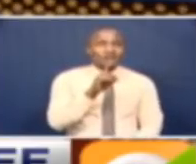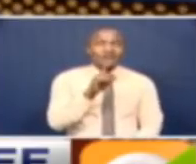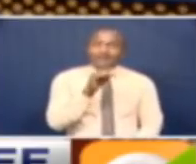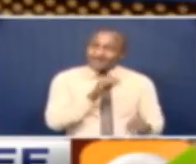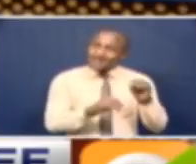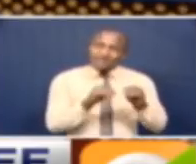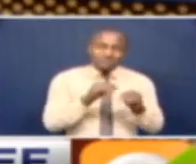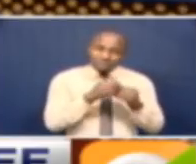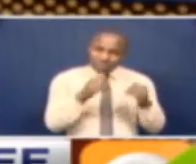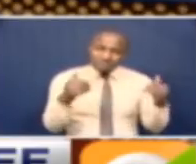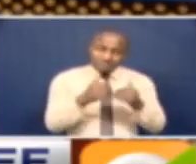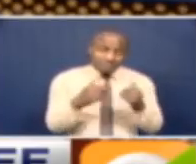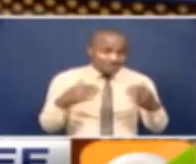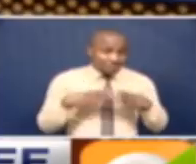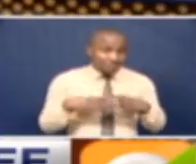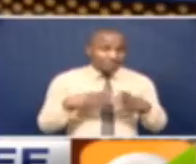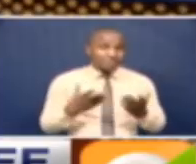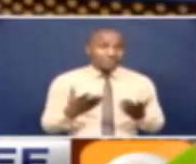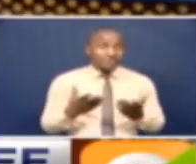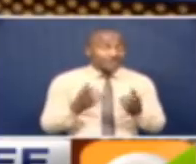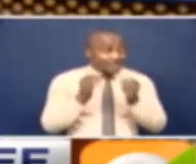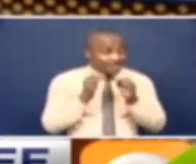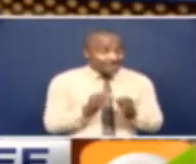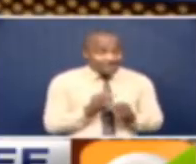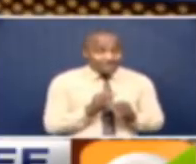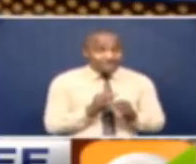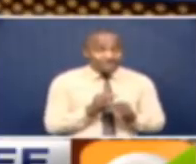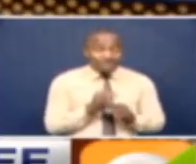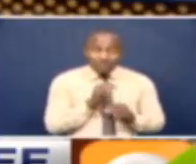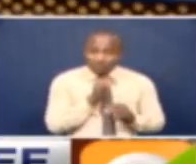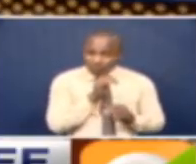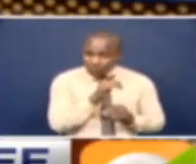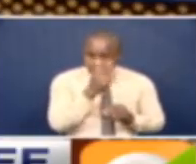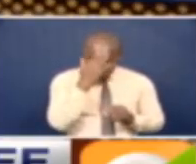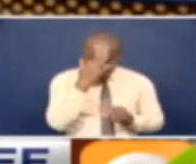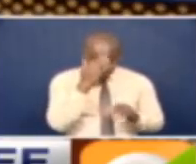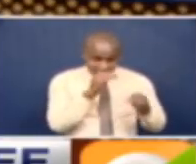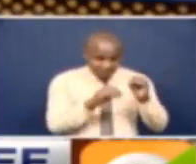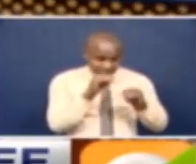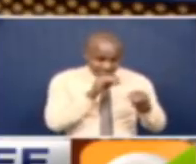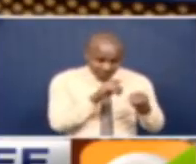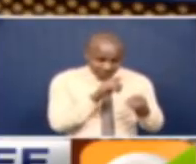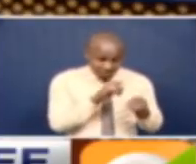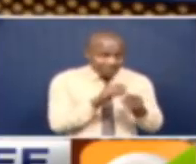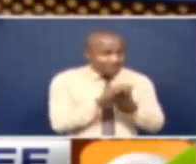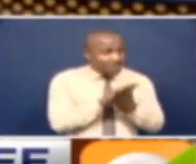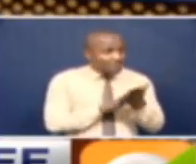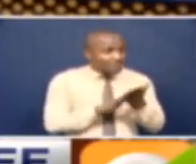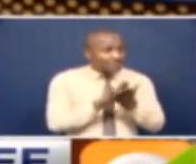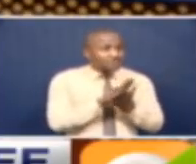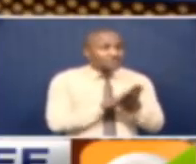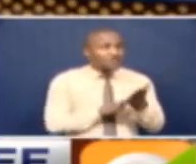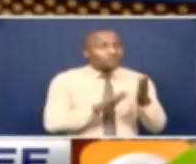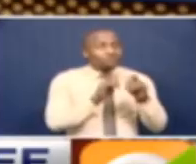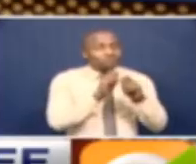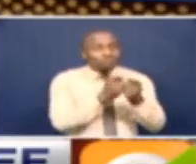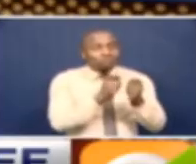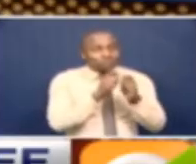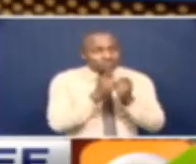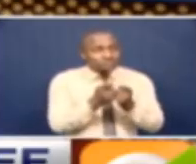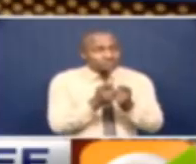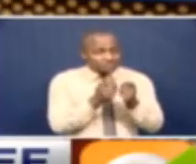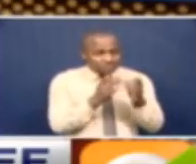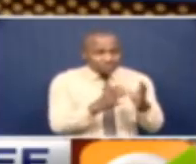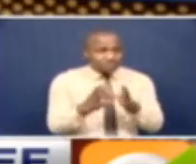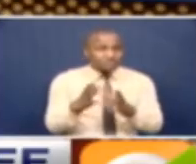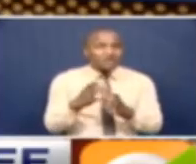people. And worst of all, if your fodder for the electioneering is based on nothing but ethnic arrangement. I was happy